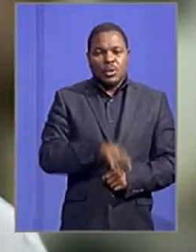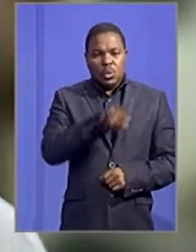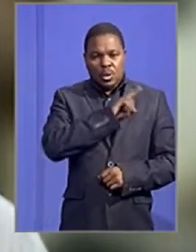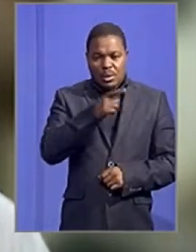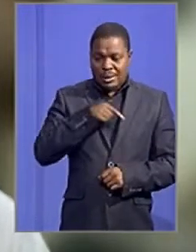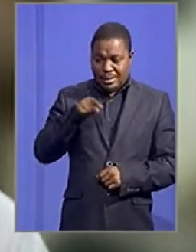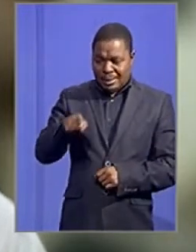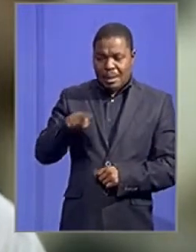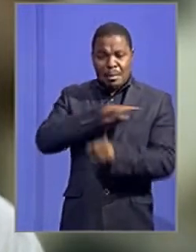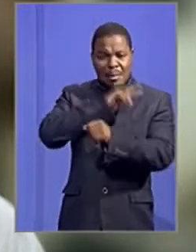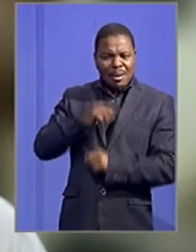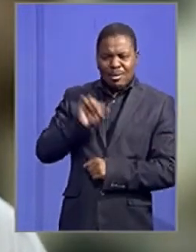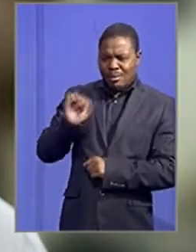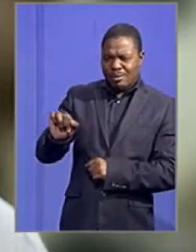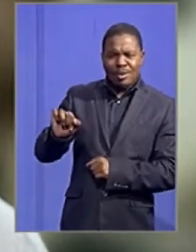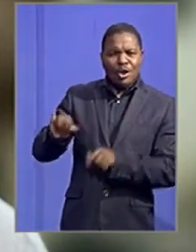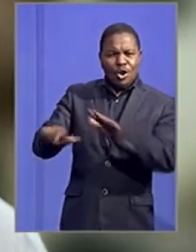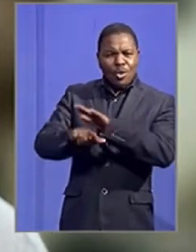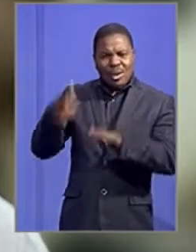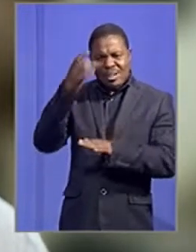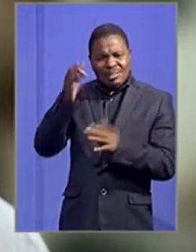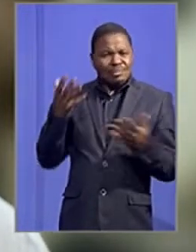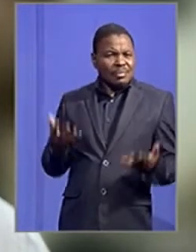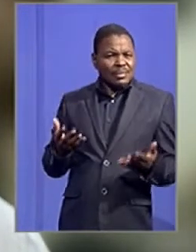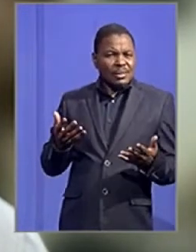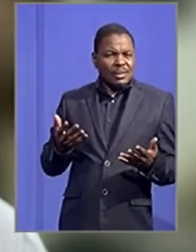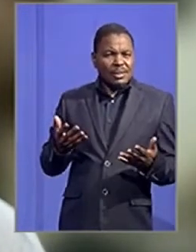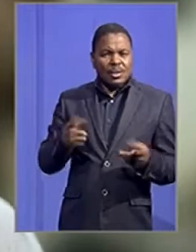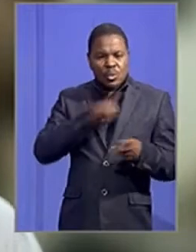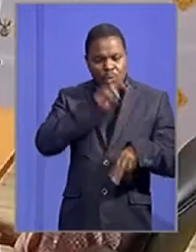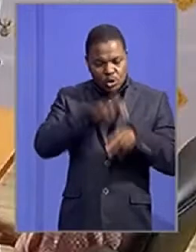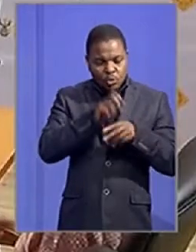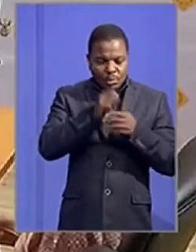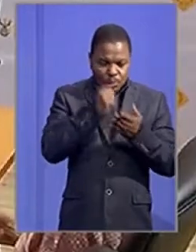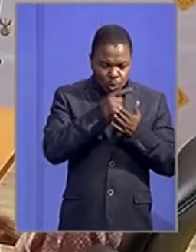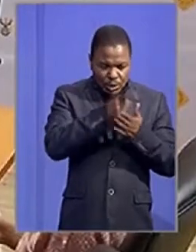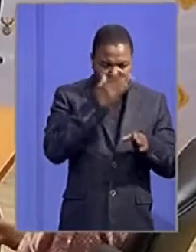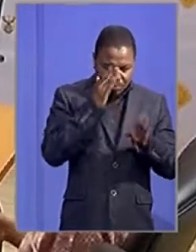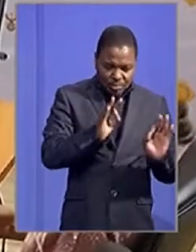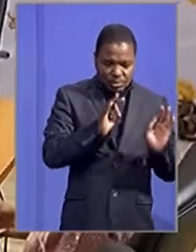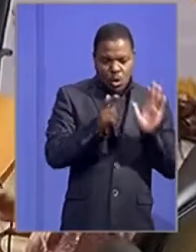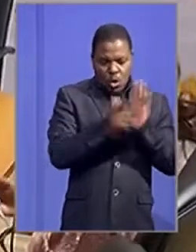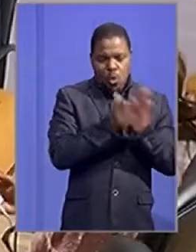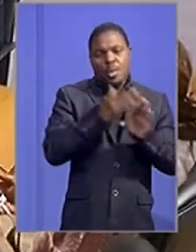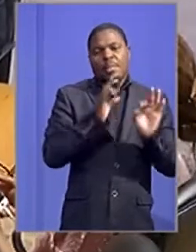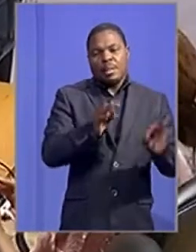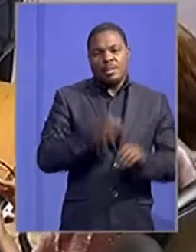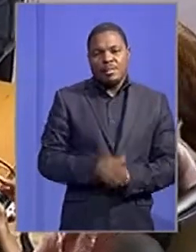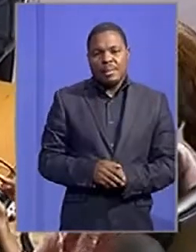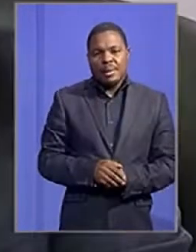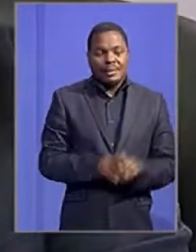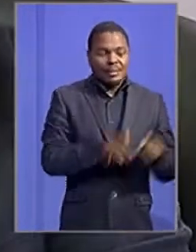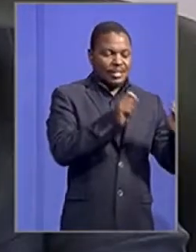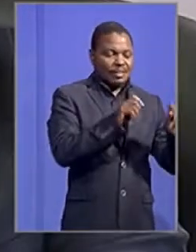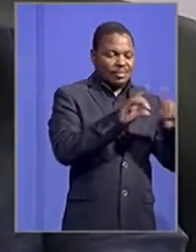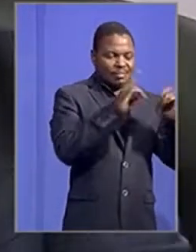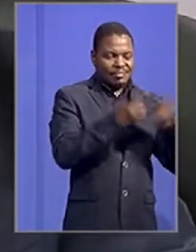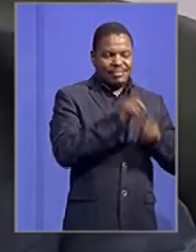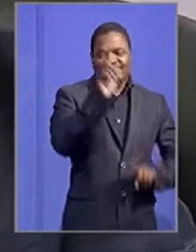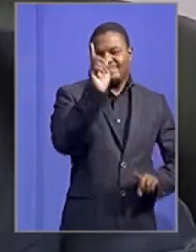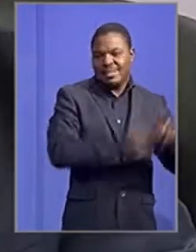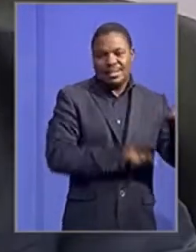government and then also deal with later on the workability issues. Jolo ka lefapha la dipalangwang le hlotse ke ditaba le ntse le